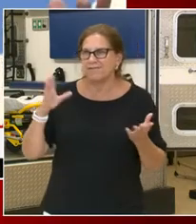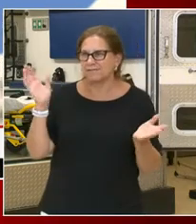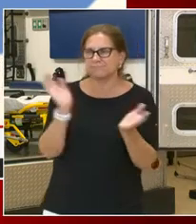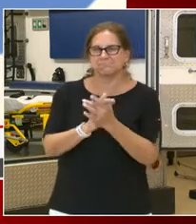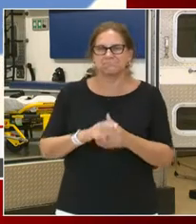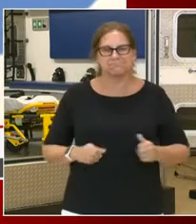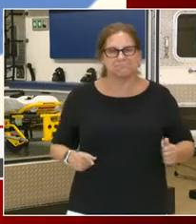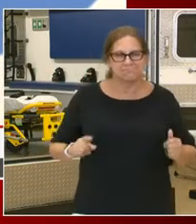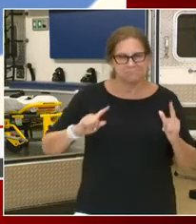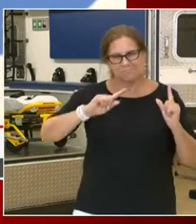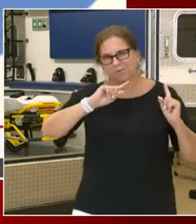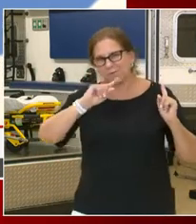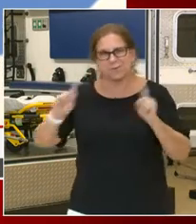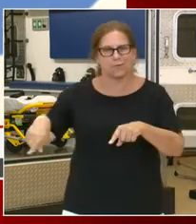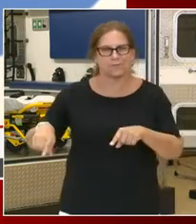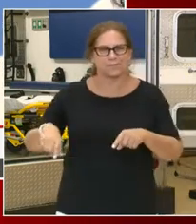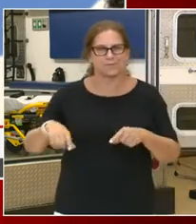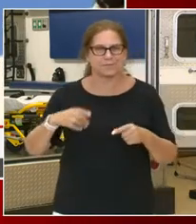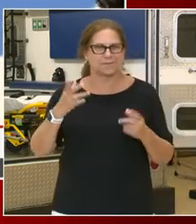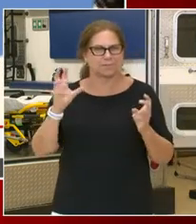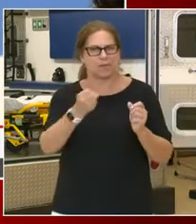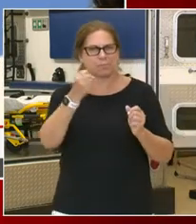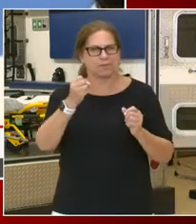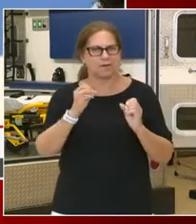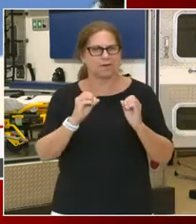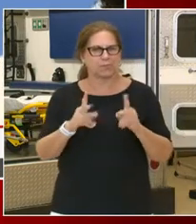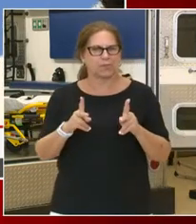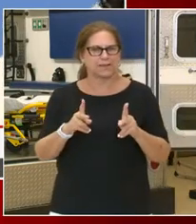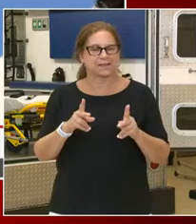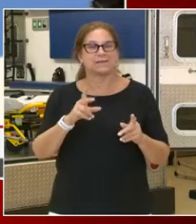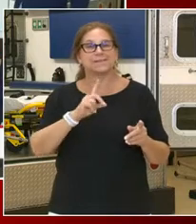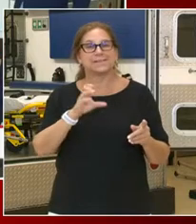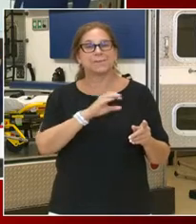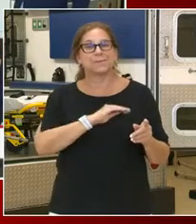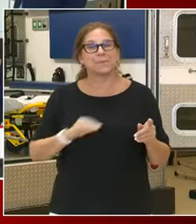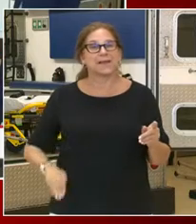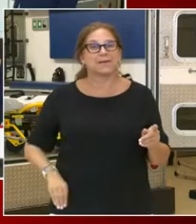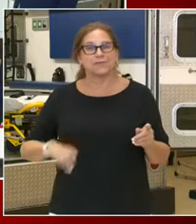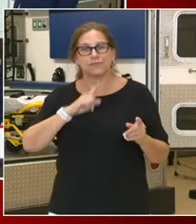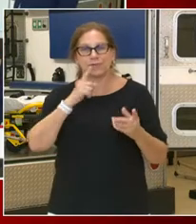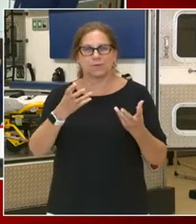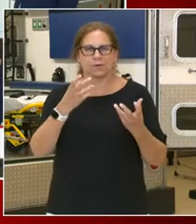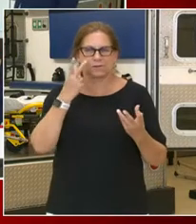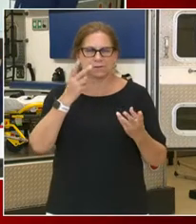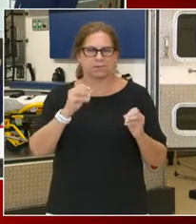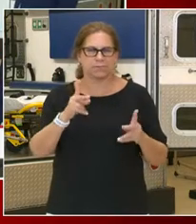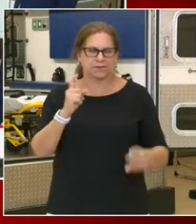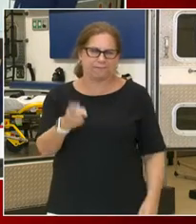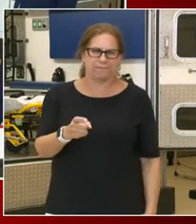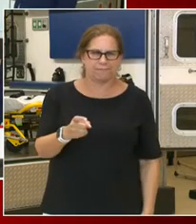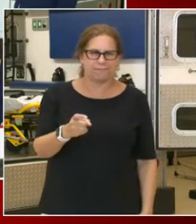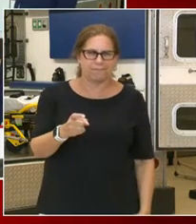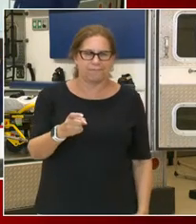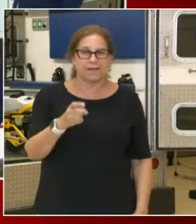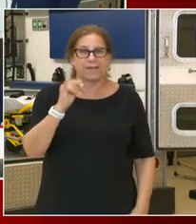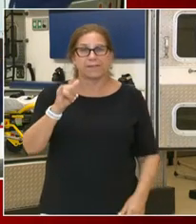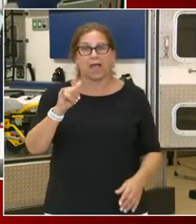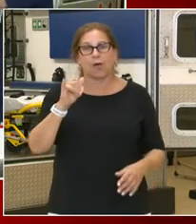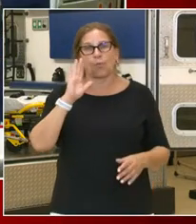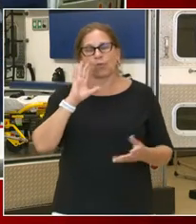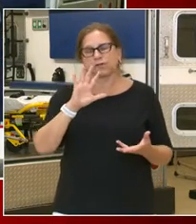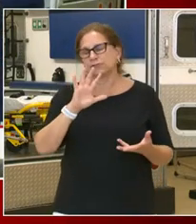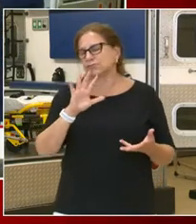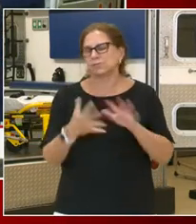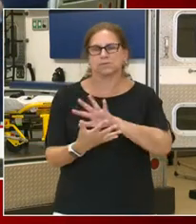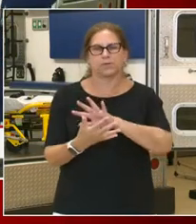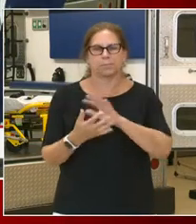produce talent for the district's workforce. Well, I'm just reacting to the scholarship. That's going to be so transformative to so many students. So, President